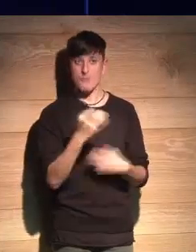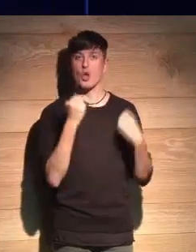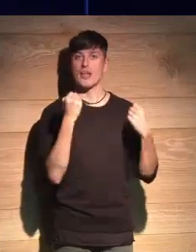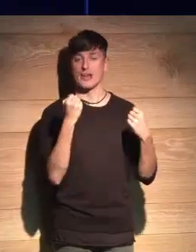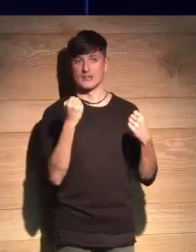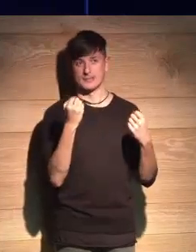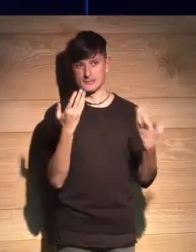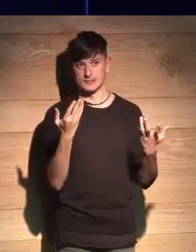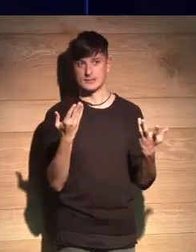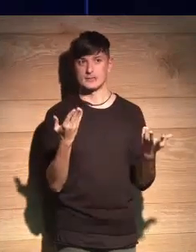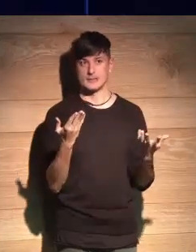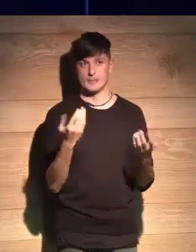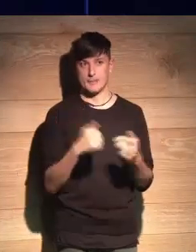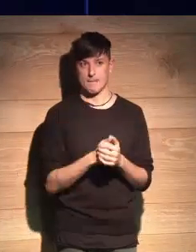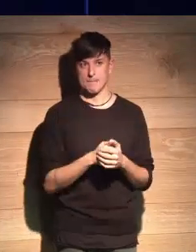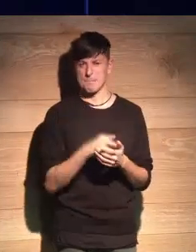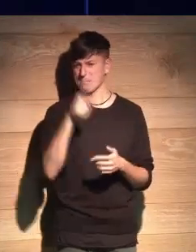power.